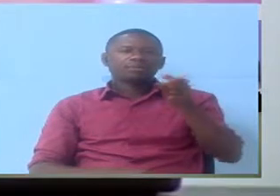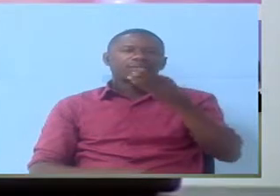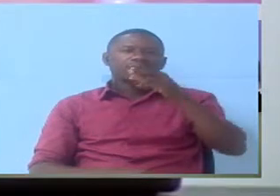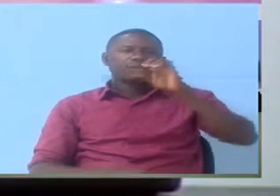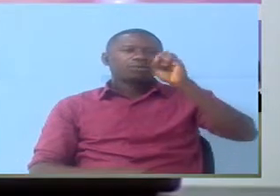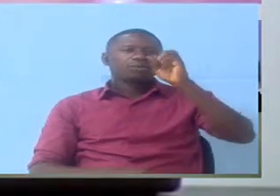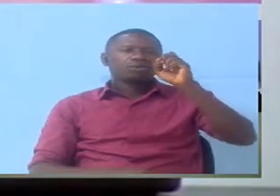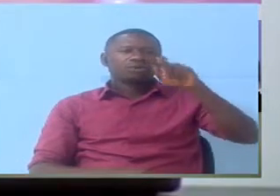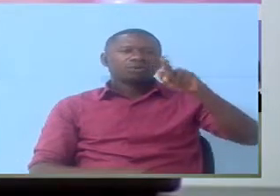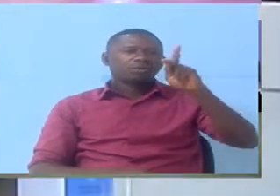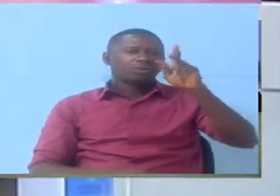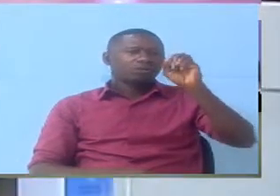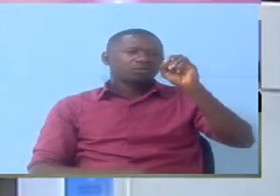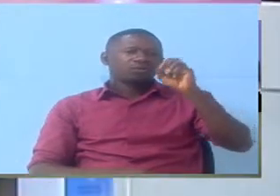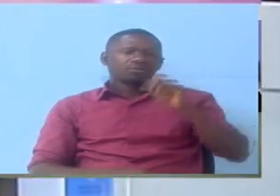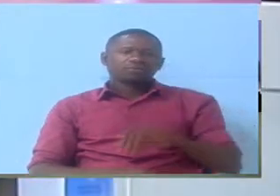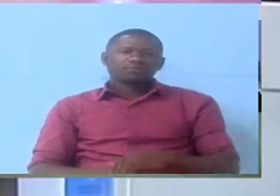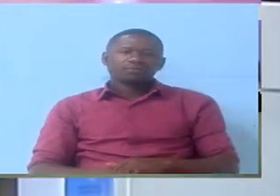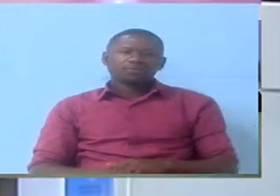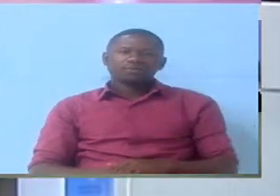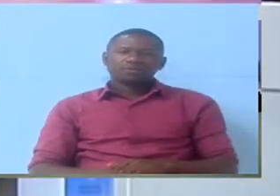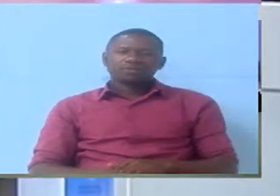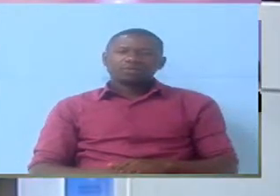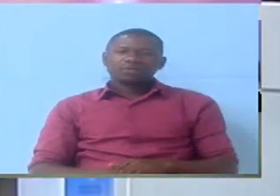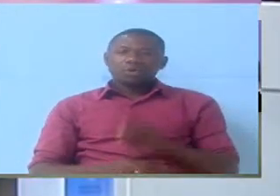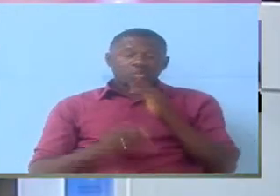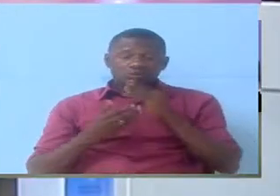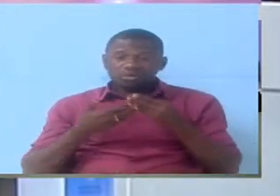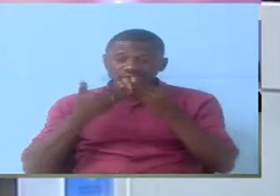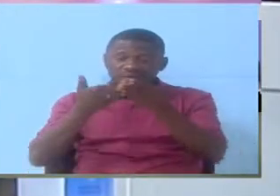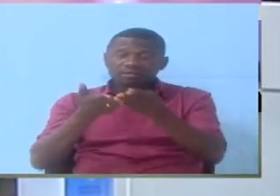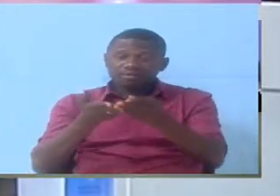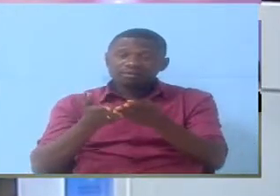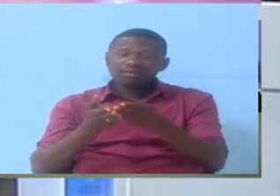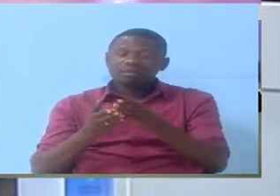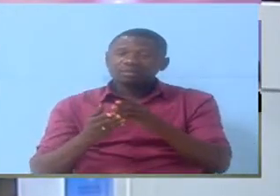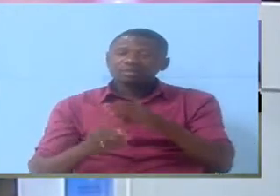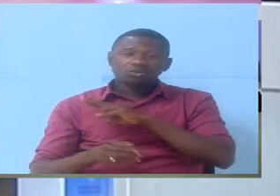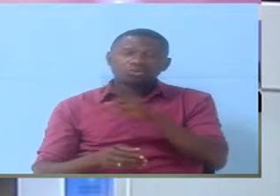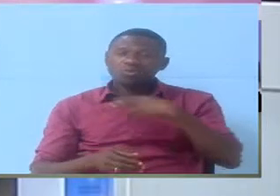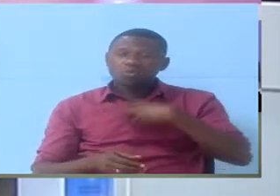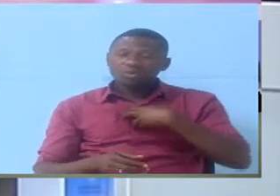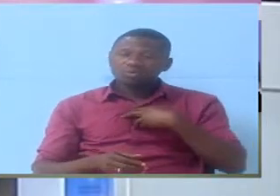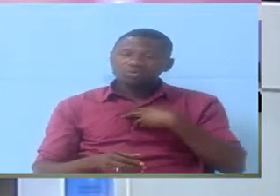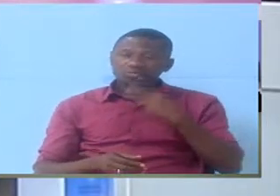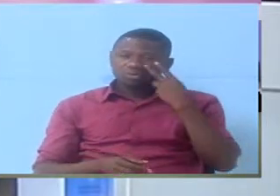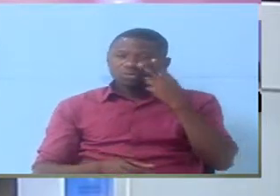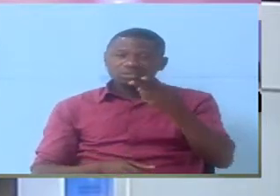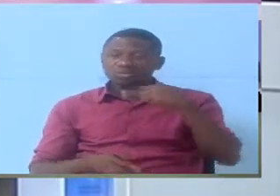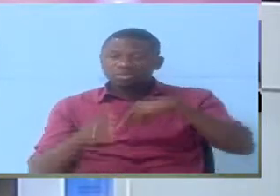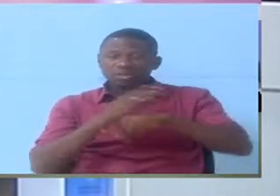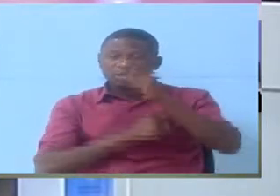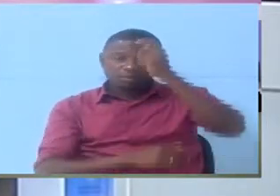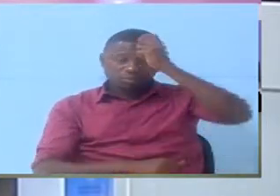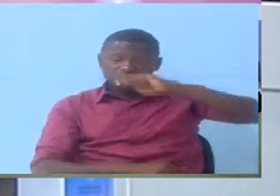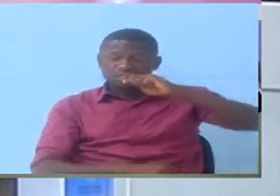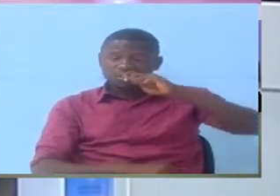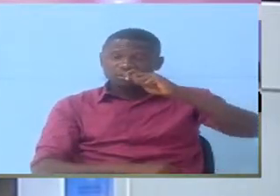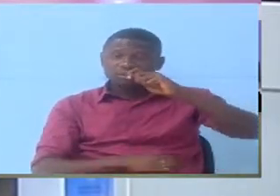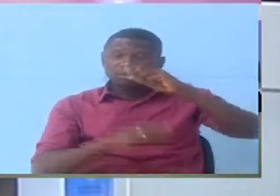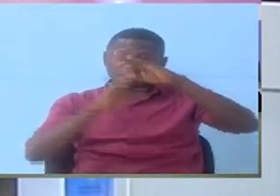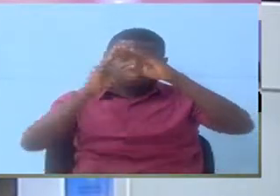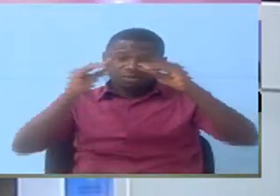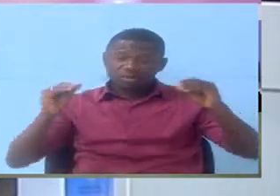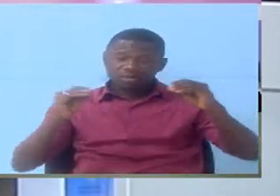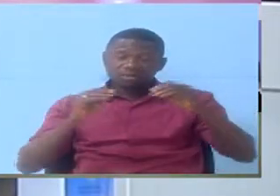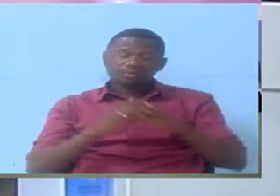PNG at the police? It was Usman Sonko. Kamu di kavo koy mansule laje. Abute Usman Sonko le koy mansule na police kordato.